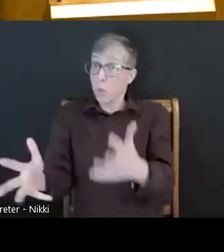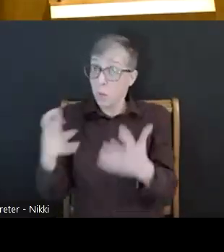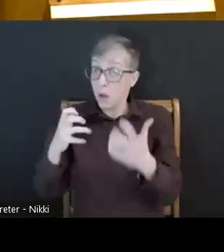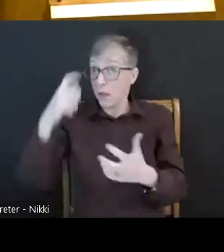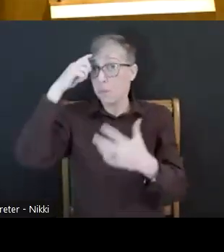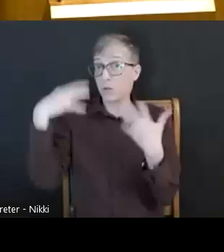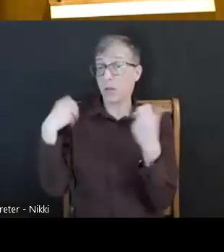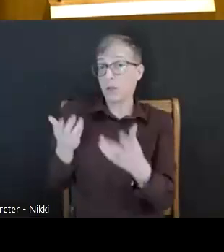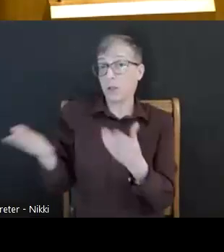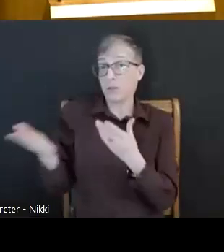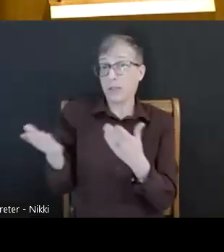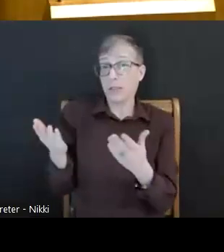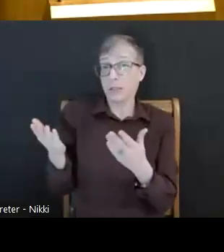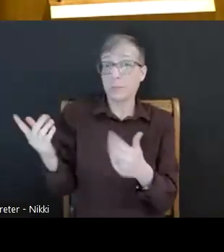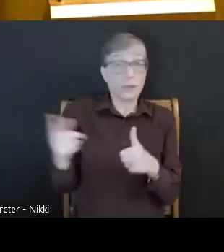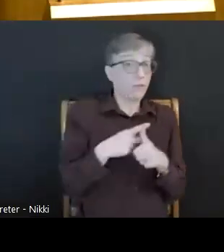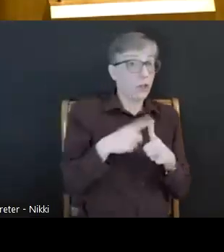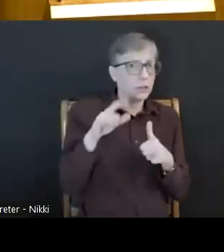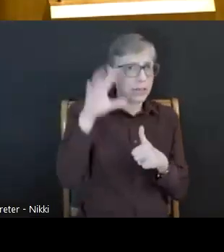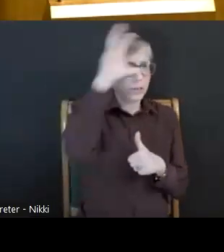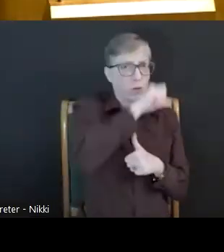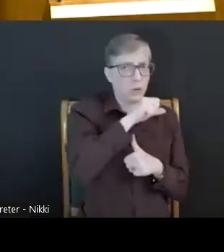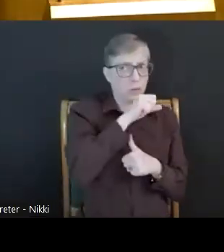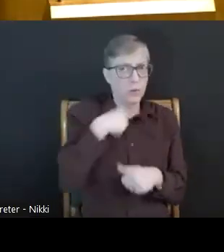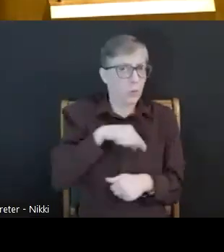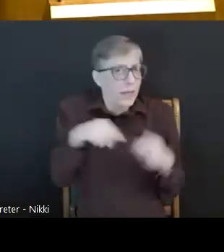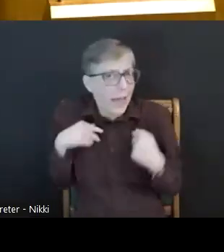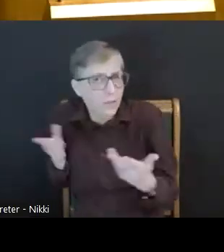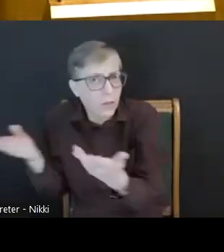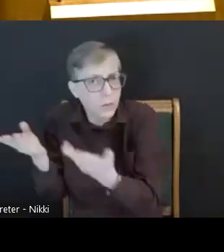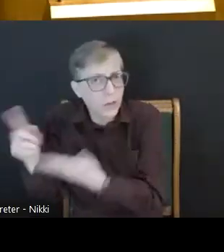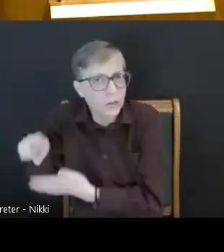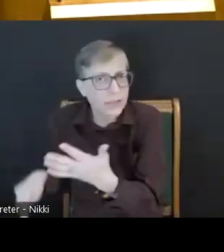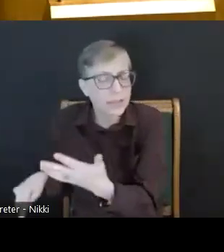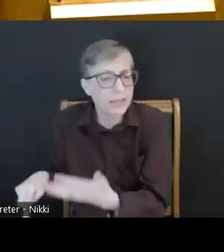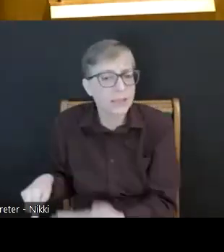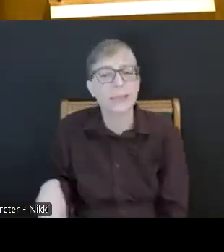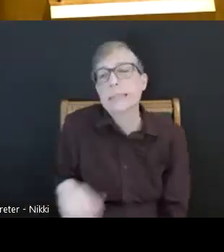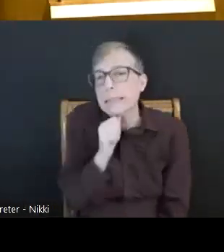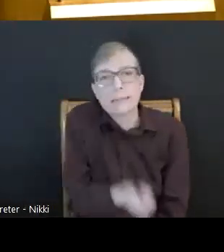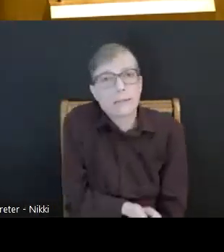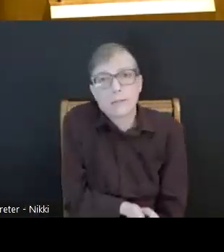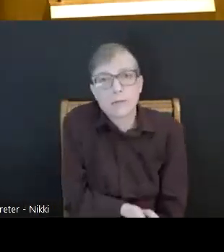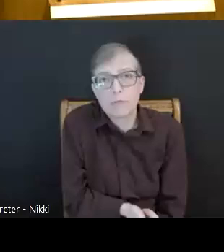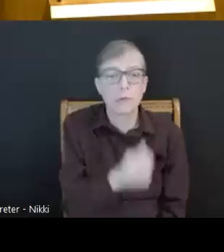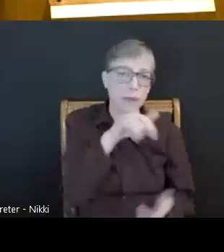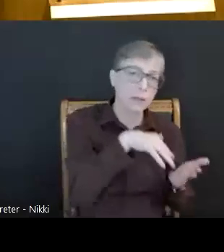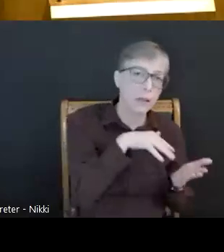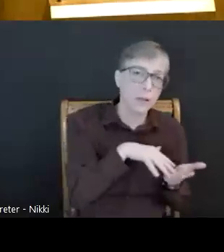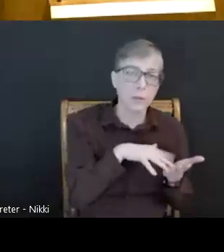okay? So they mostly don't. This, of course, is over 30 years old, but they still don't today.